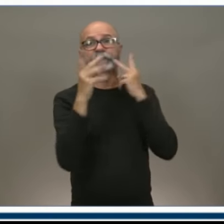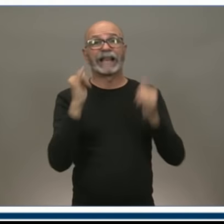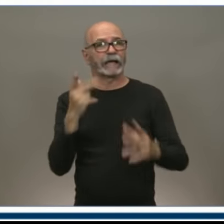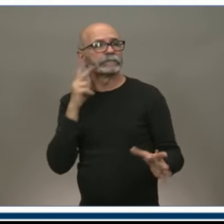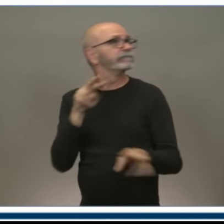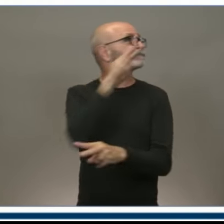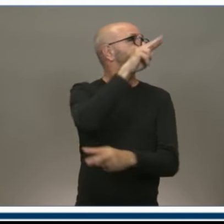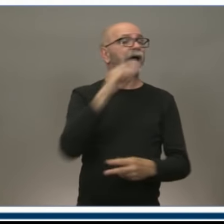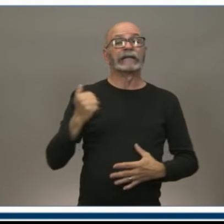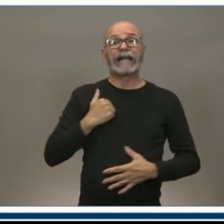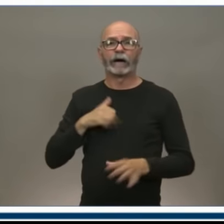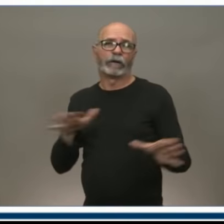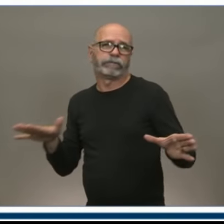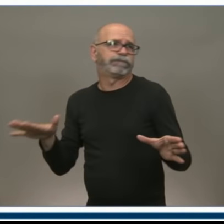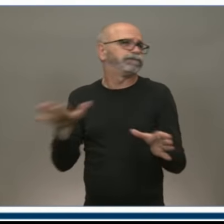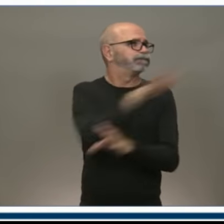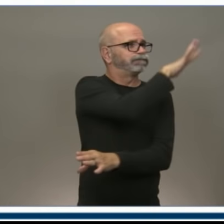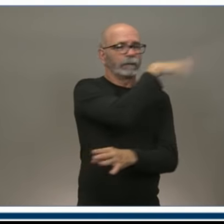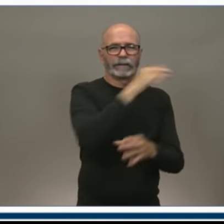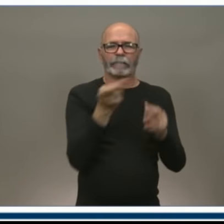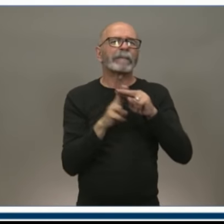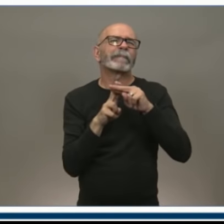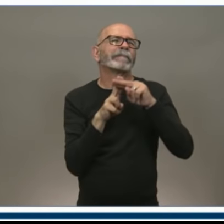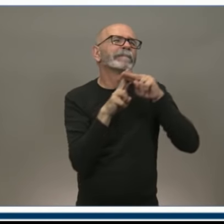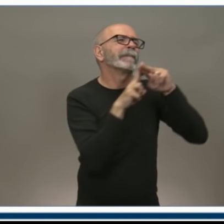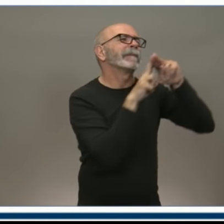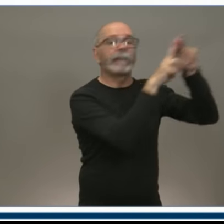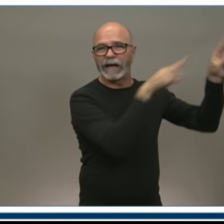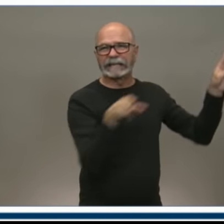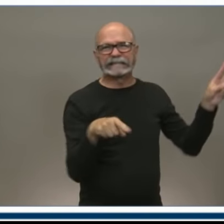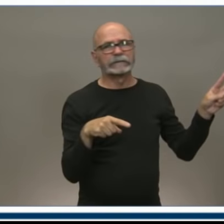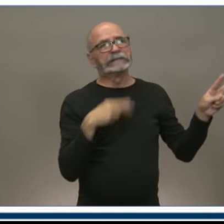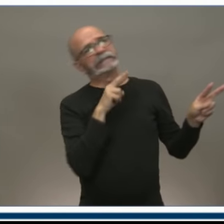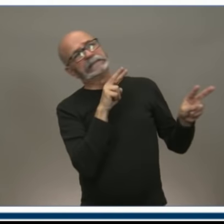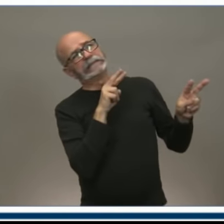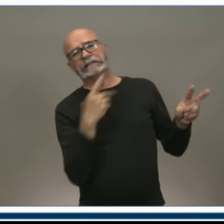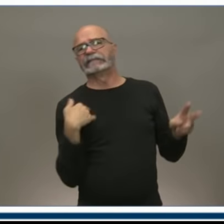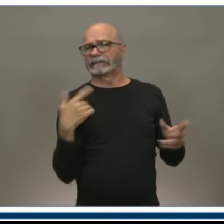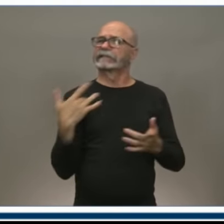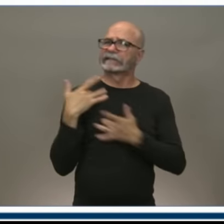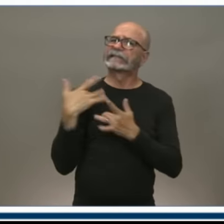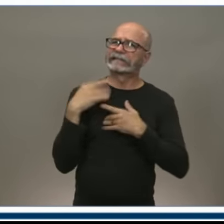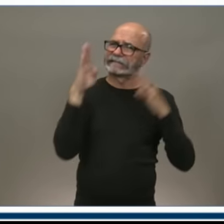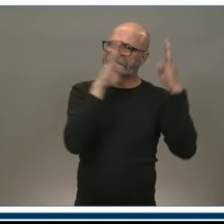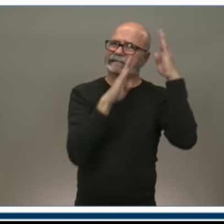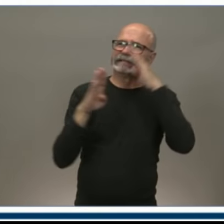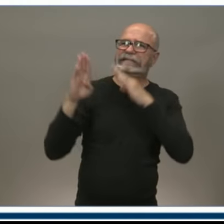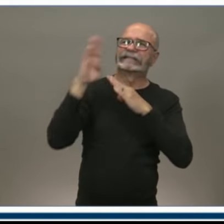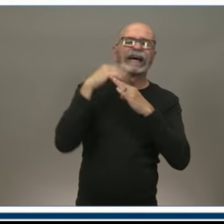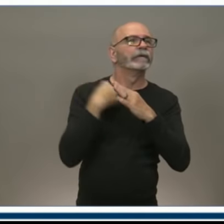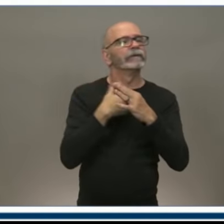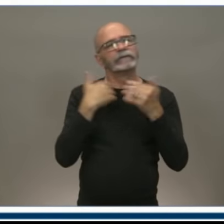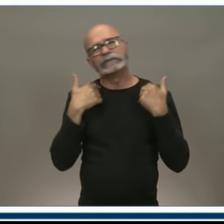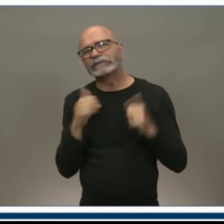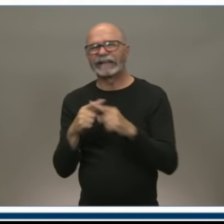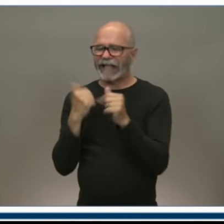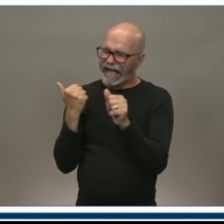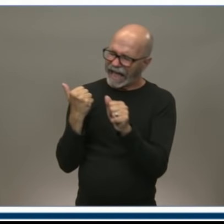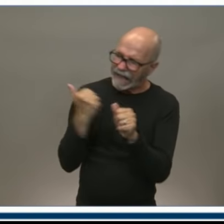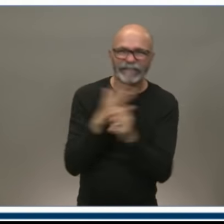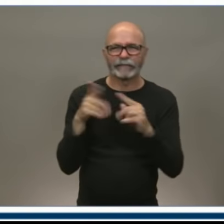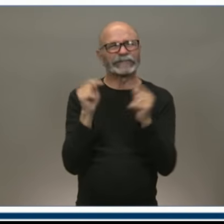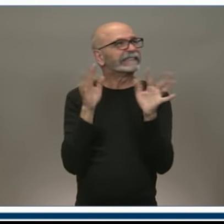increase, that is very concerning, and it's the situation that we need to do everything we can to avoid